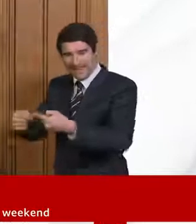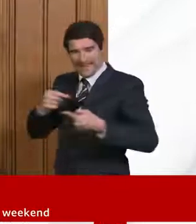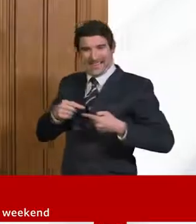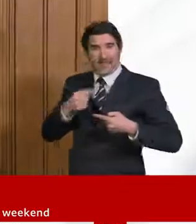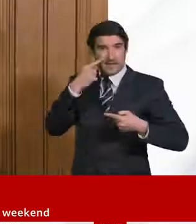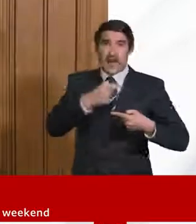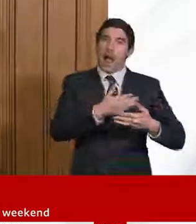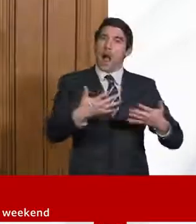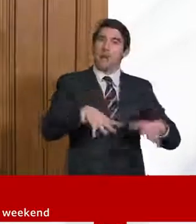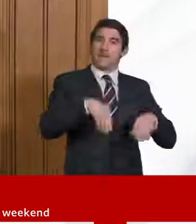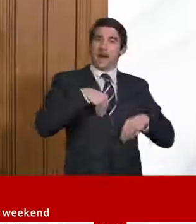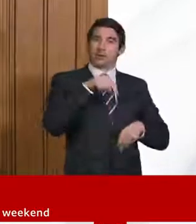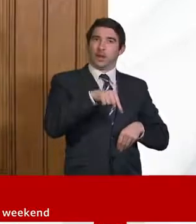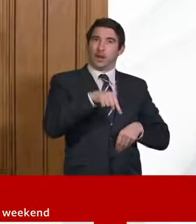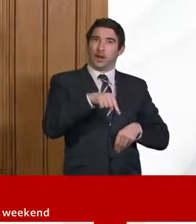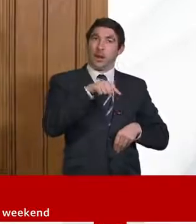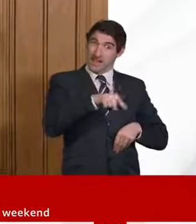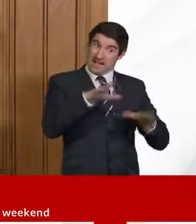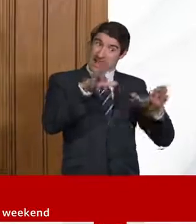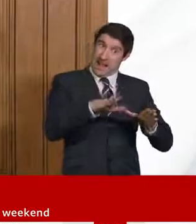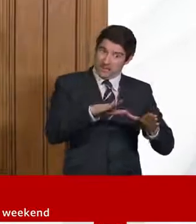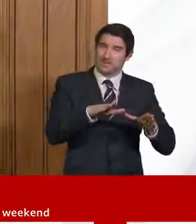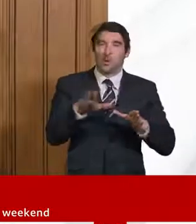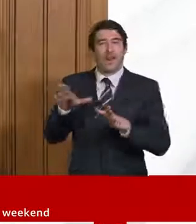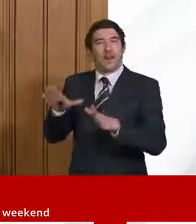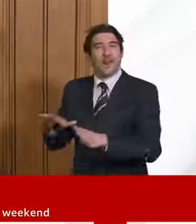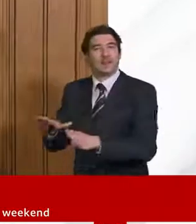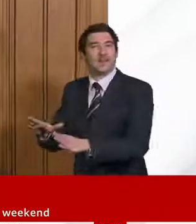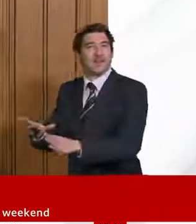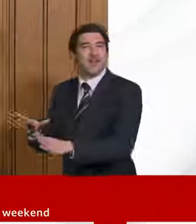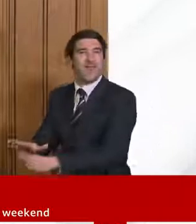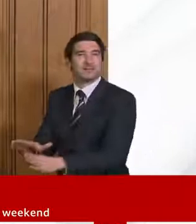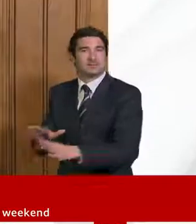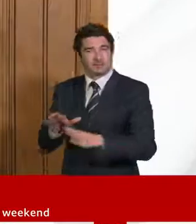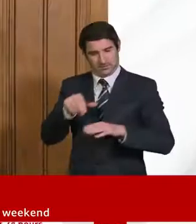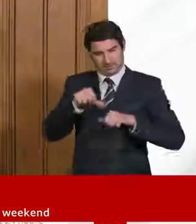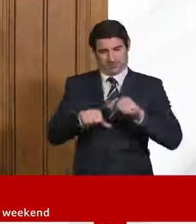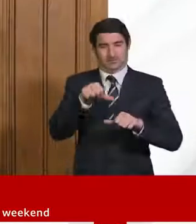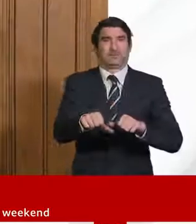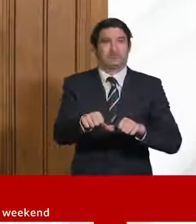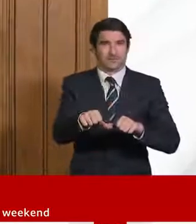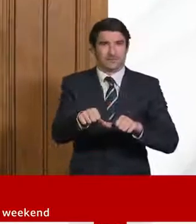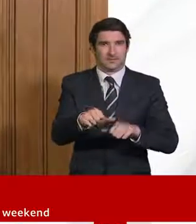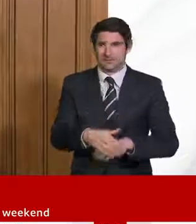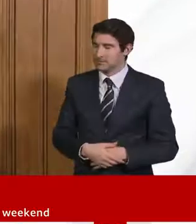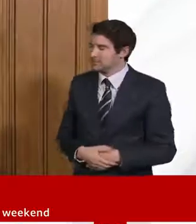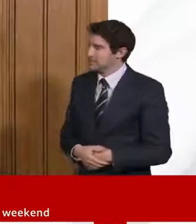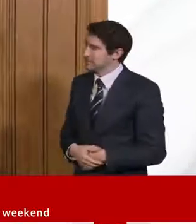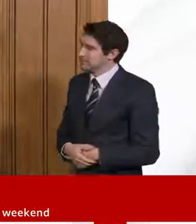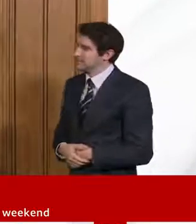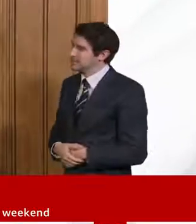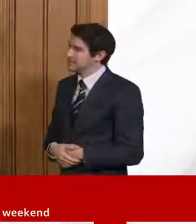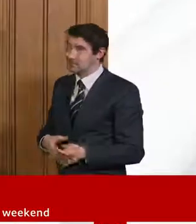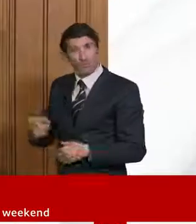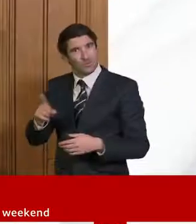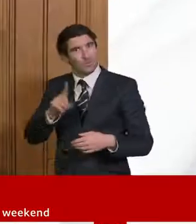last. So, as I said earlier, on the infections and on the rate of transmission, green shoots, but those green